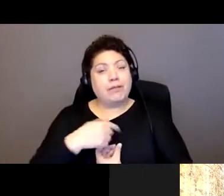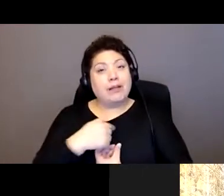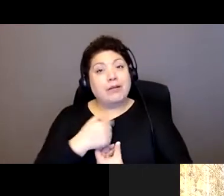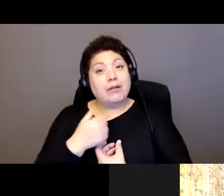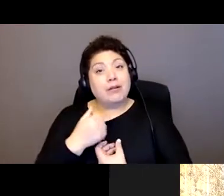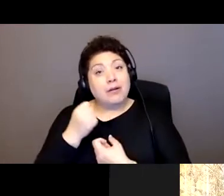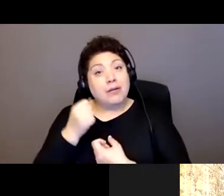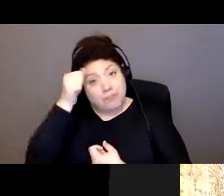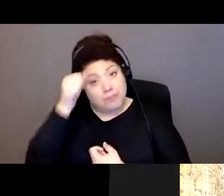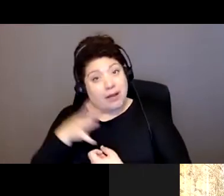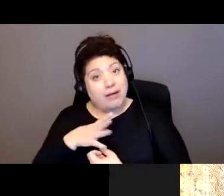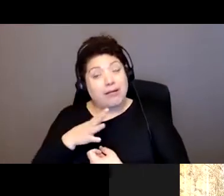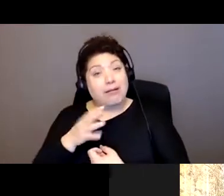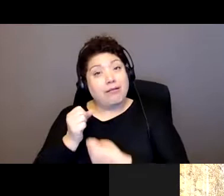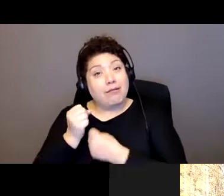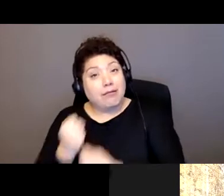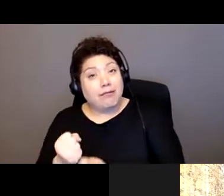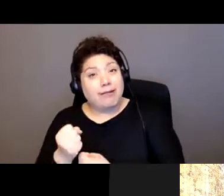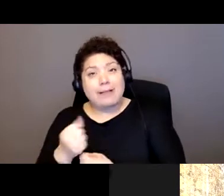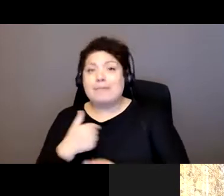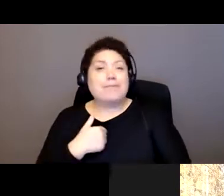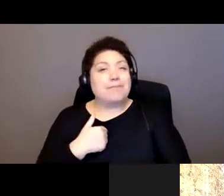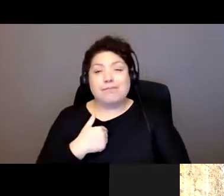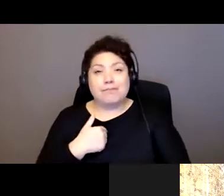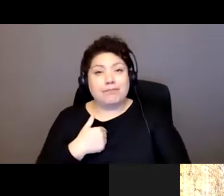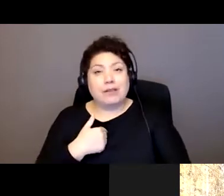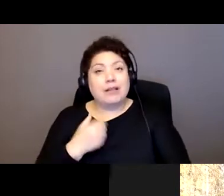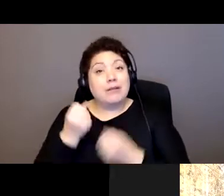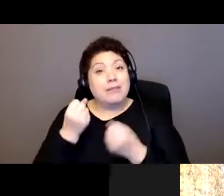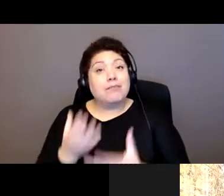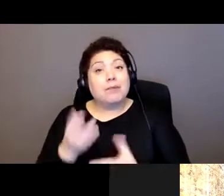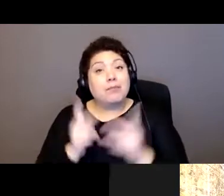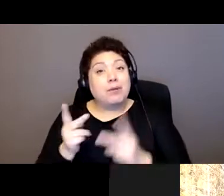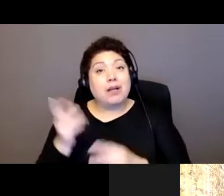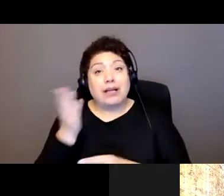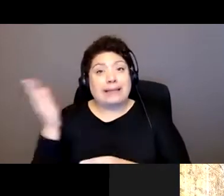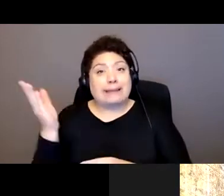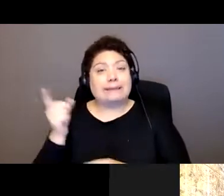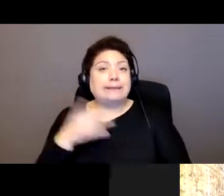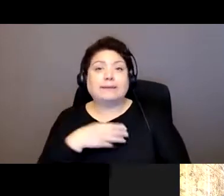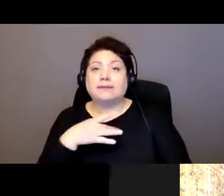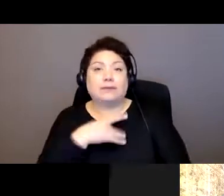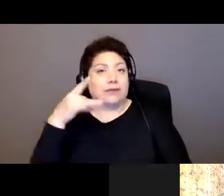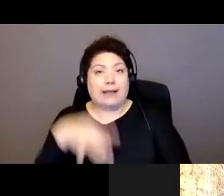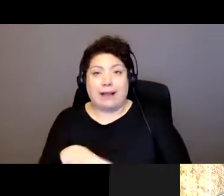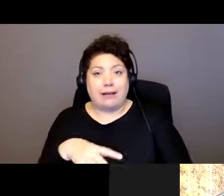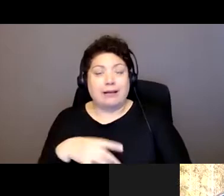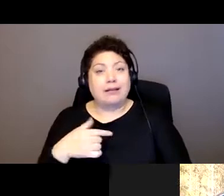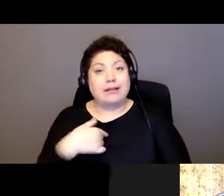male side because a lot of people didn't like me when I was just